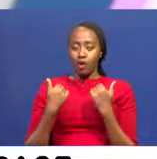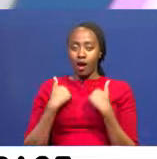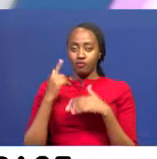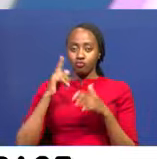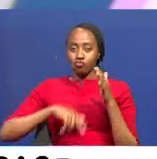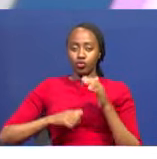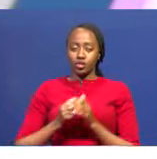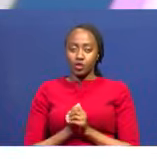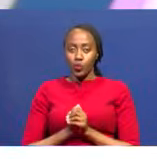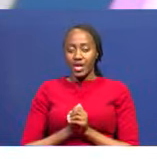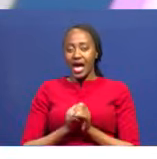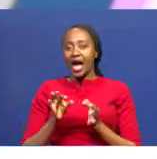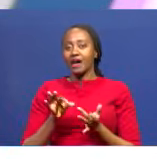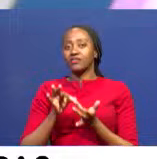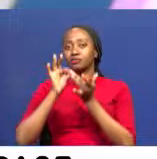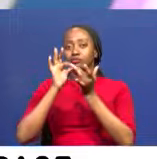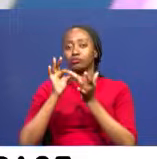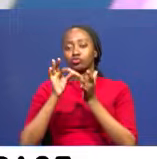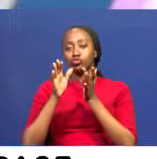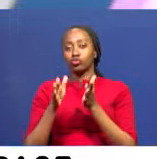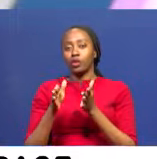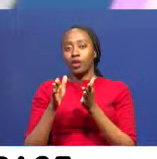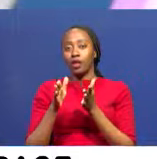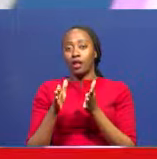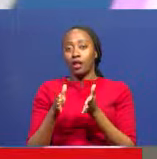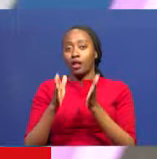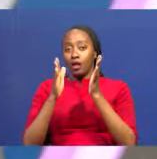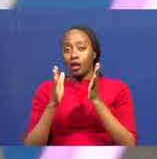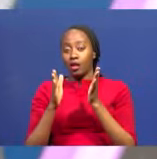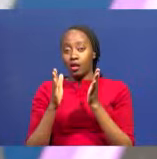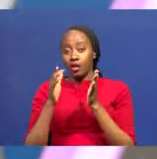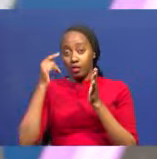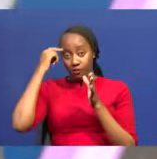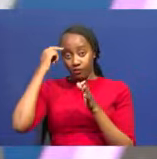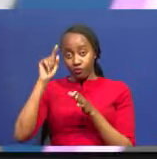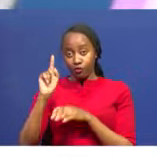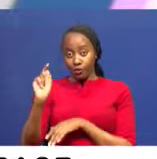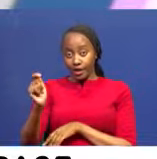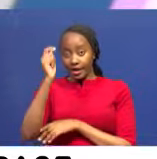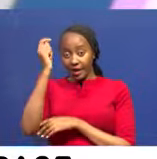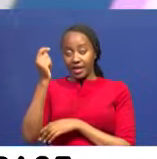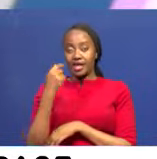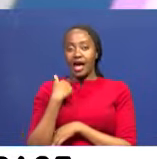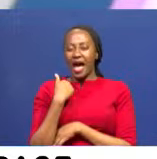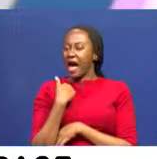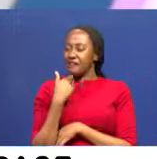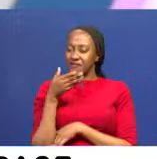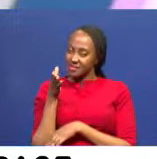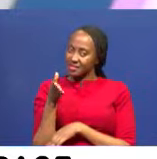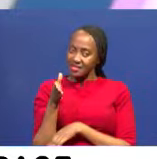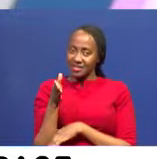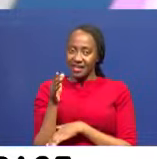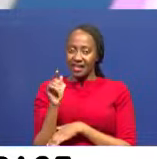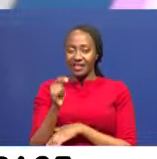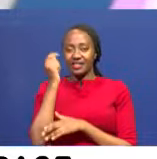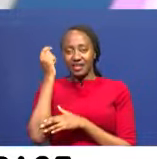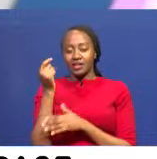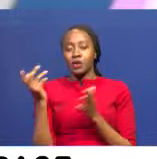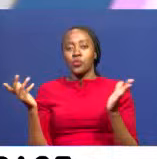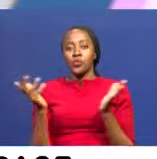we have a unique setup in Kenya, and I'll keep saying this. So we have a unique setup in Kenya where